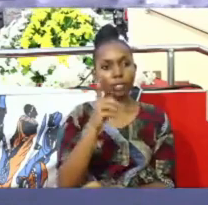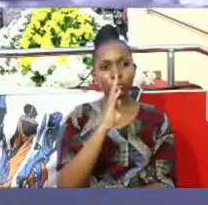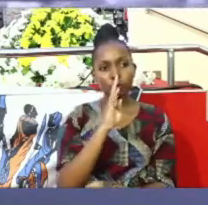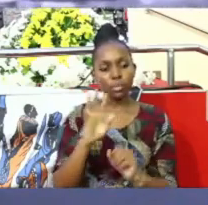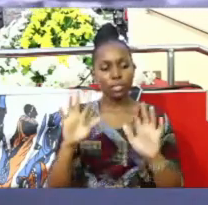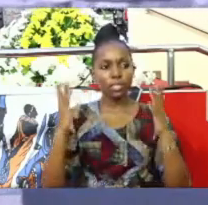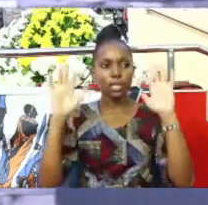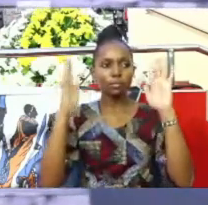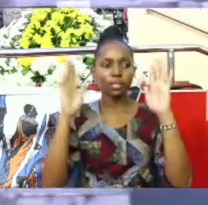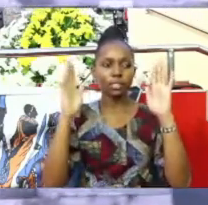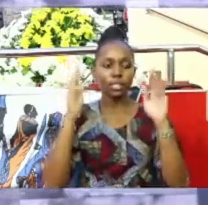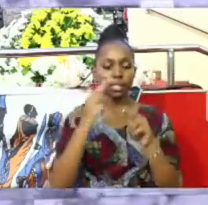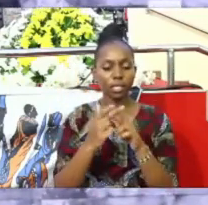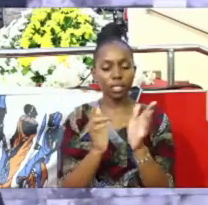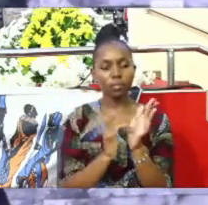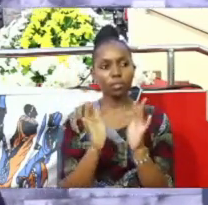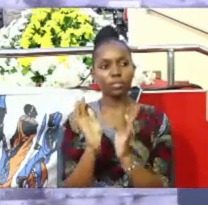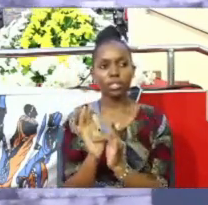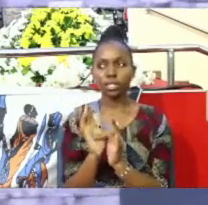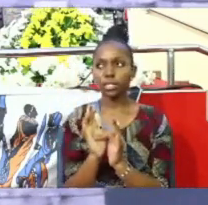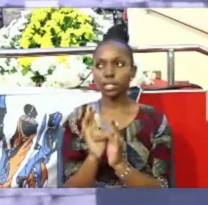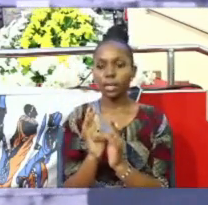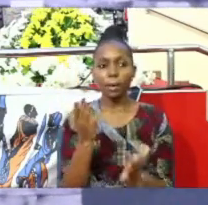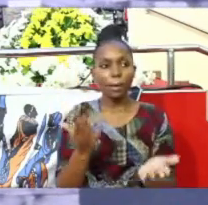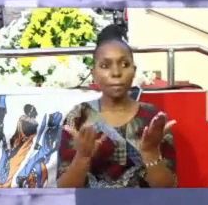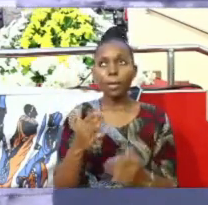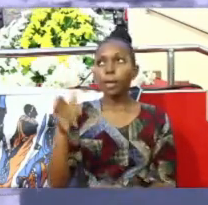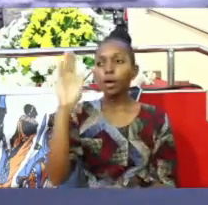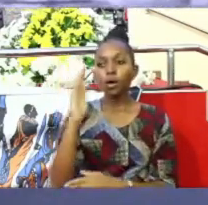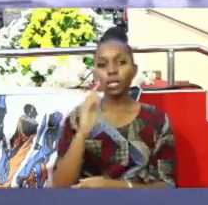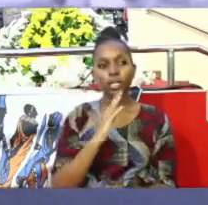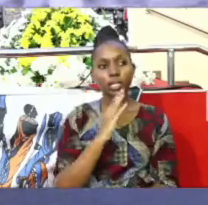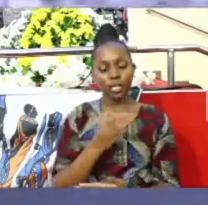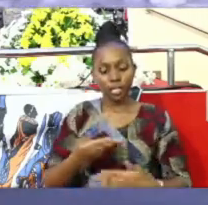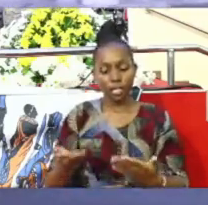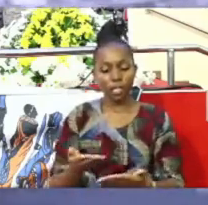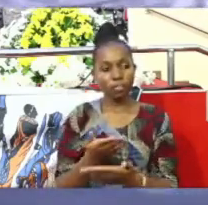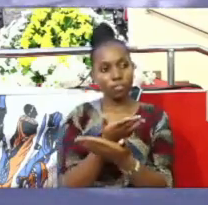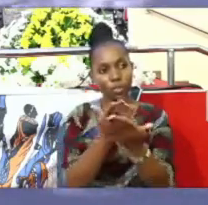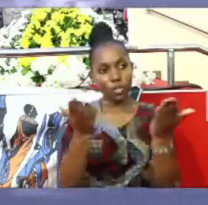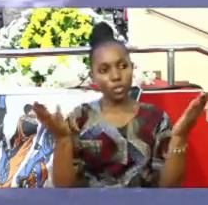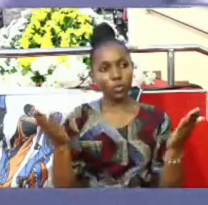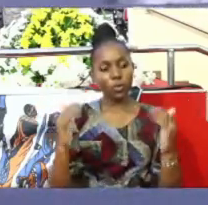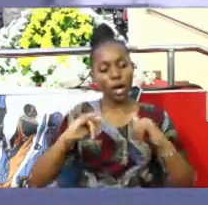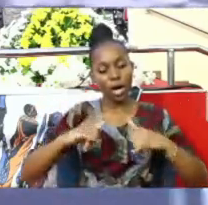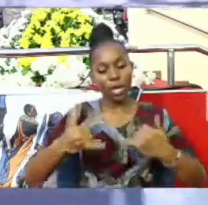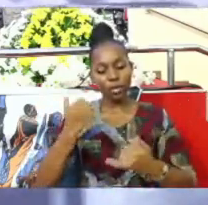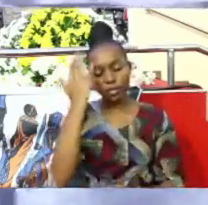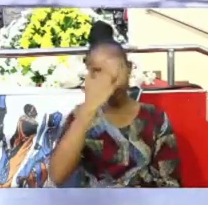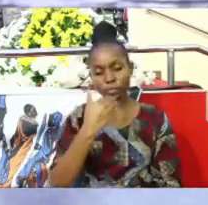name of Jesus. May He give you a new face. May He give you a new face. Because He loves